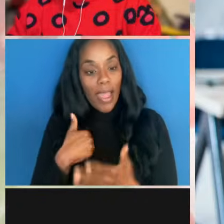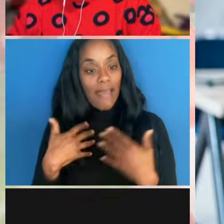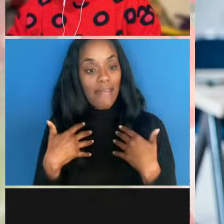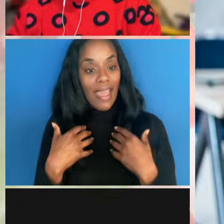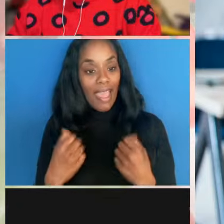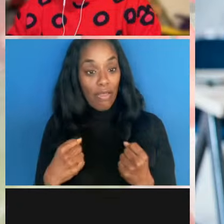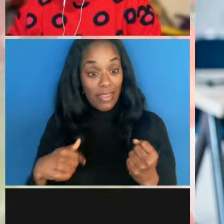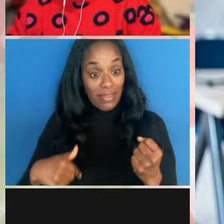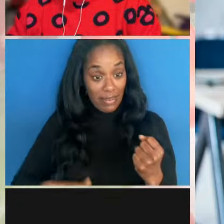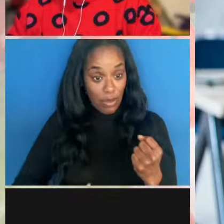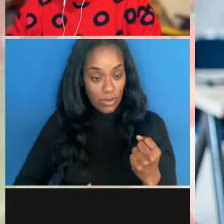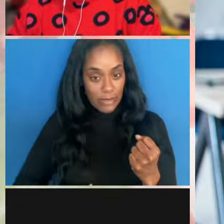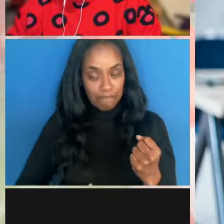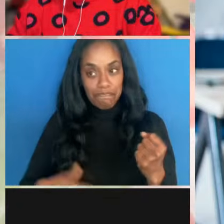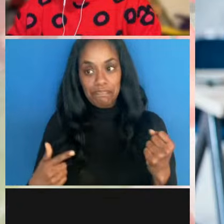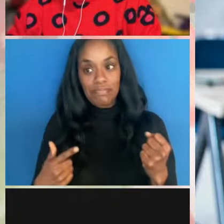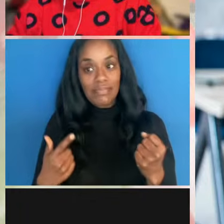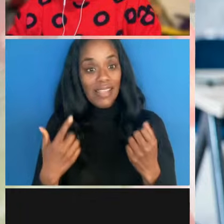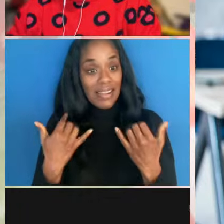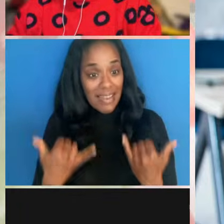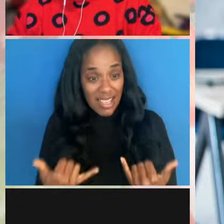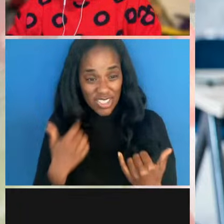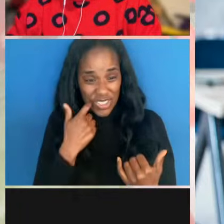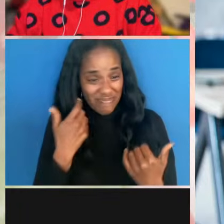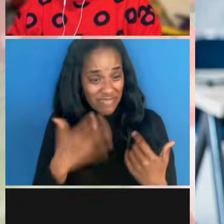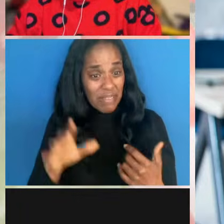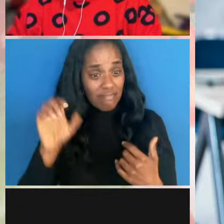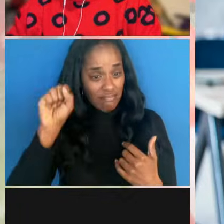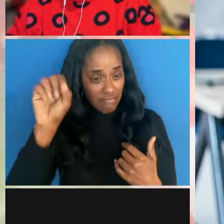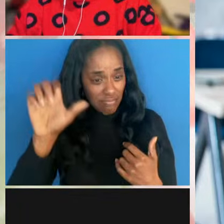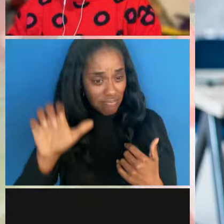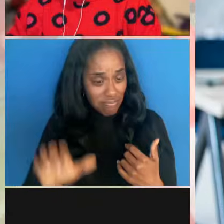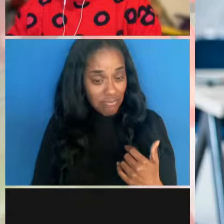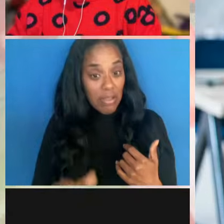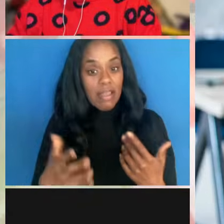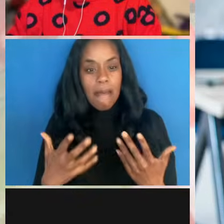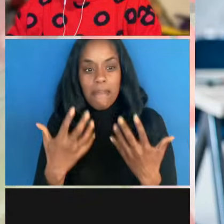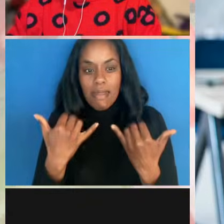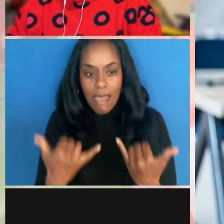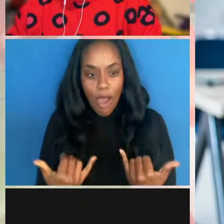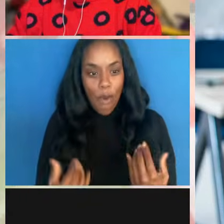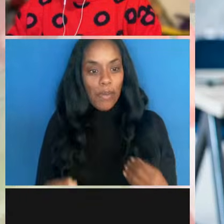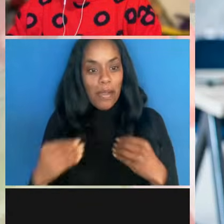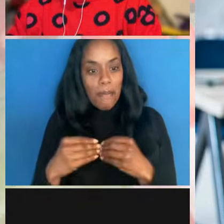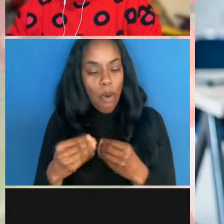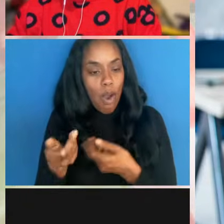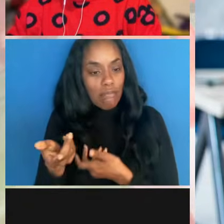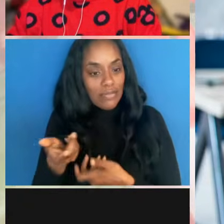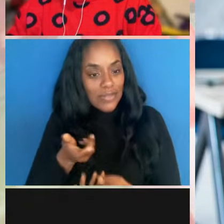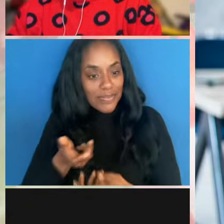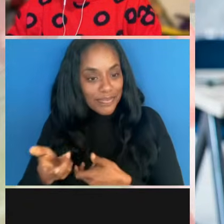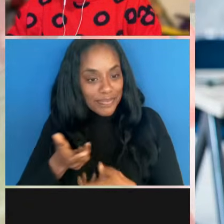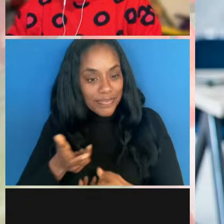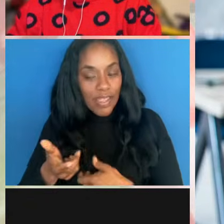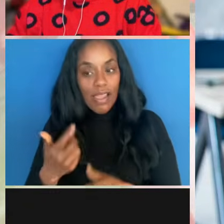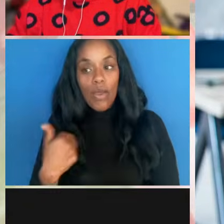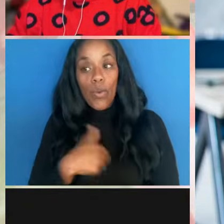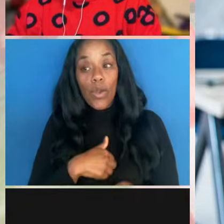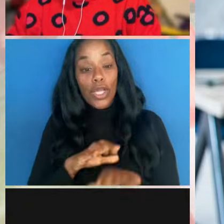So now, with all that said, we want to get a little bit more interactive, and we're going to do